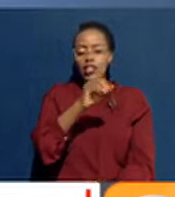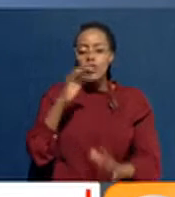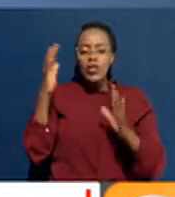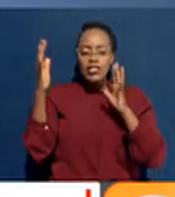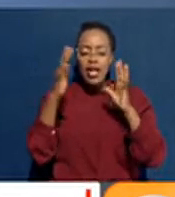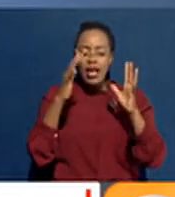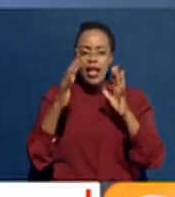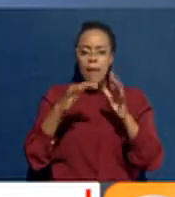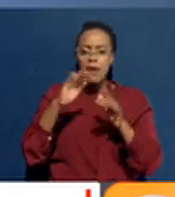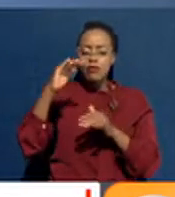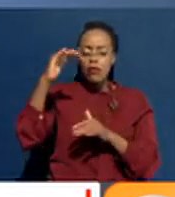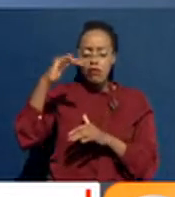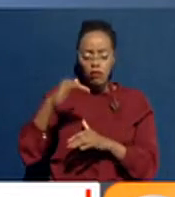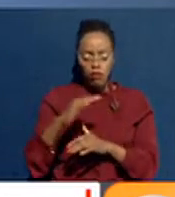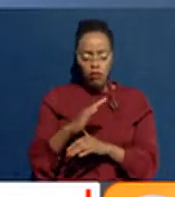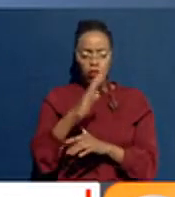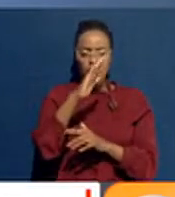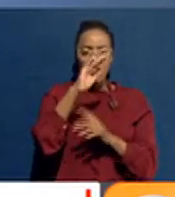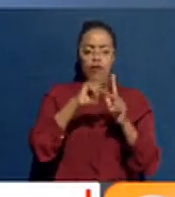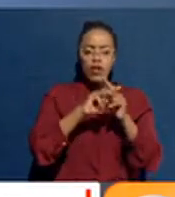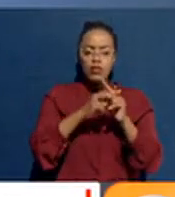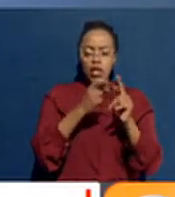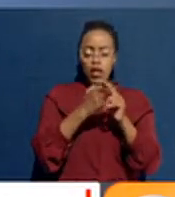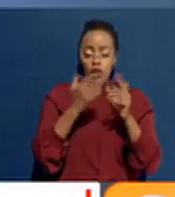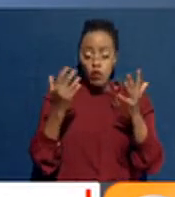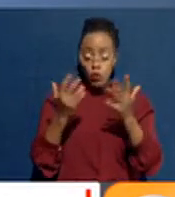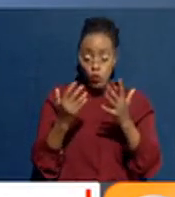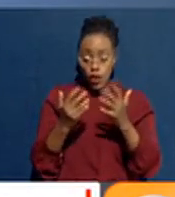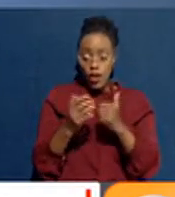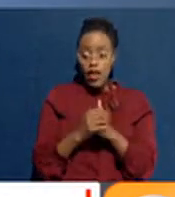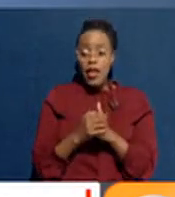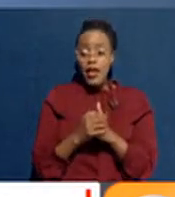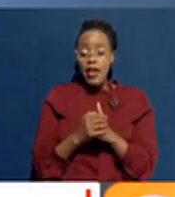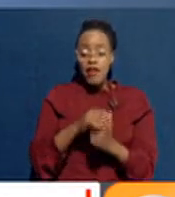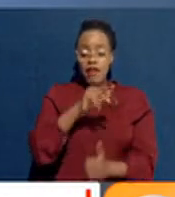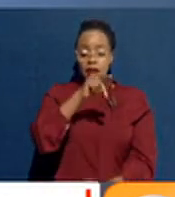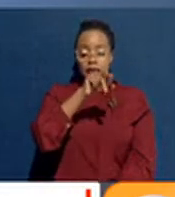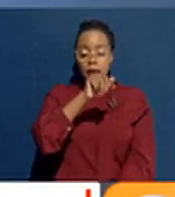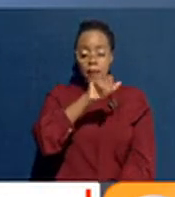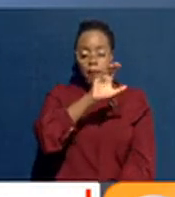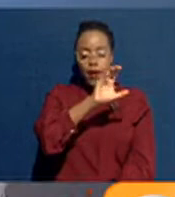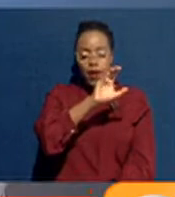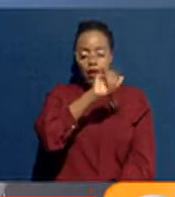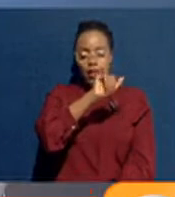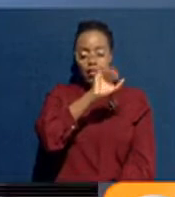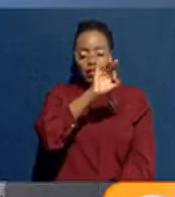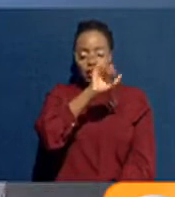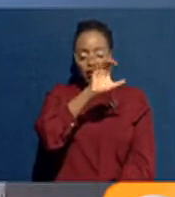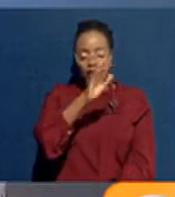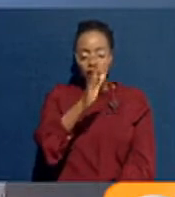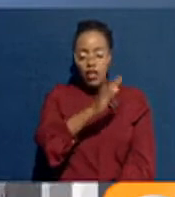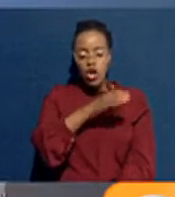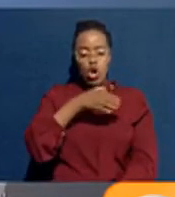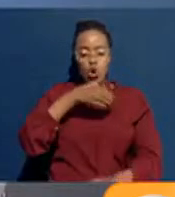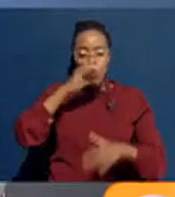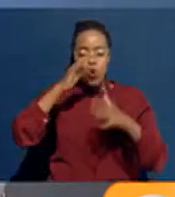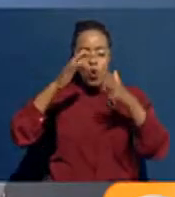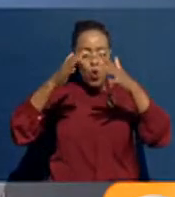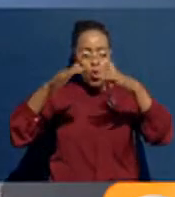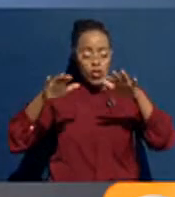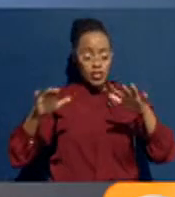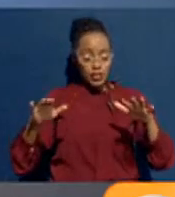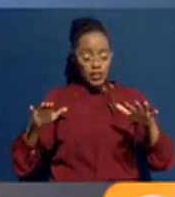Okay. It originates from the Pacific Ocean. And